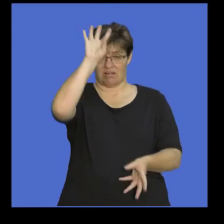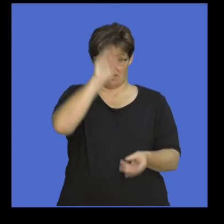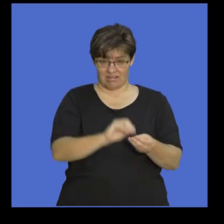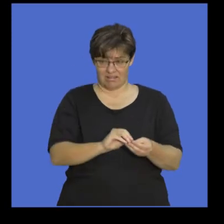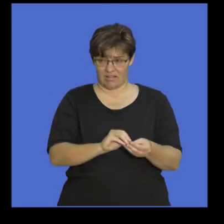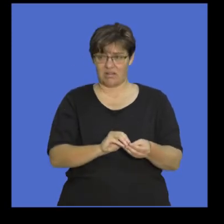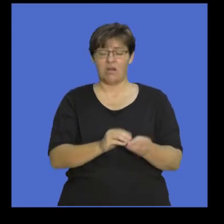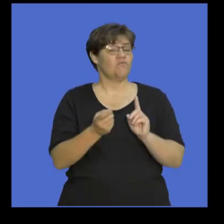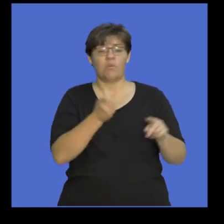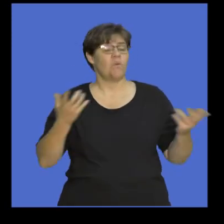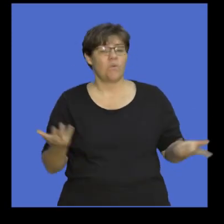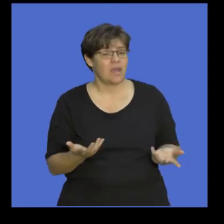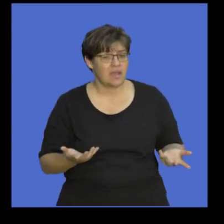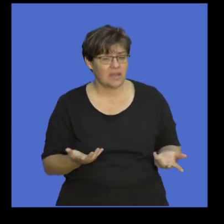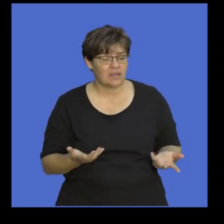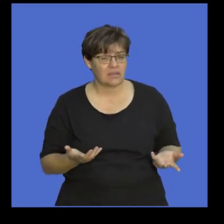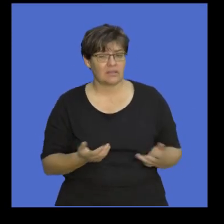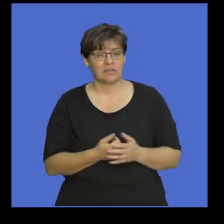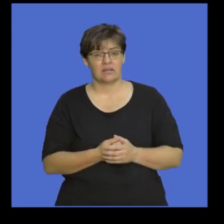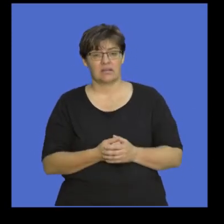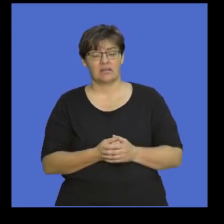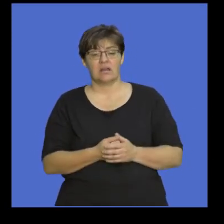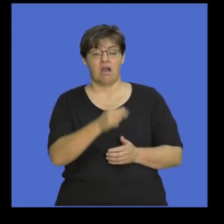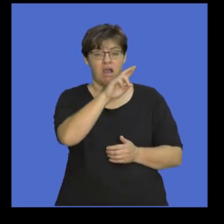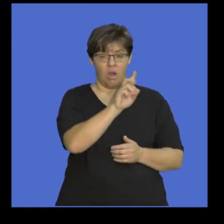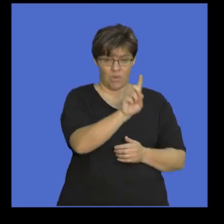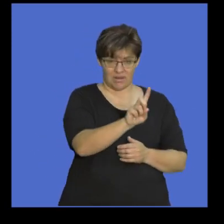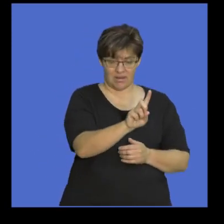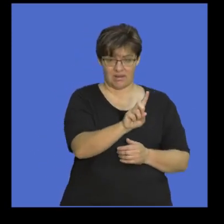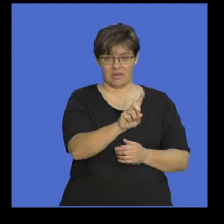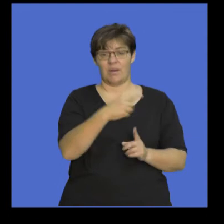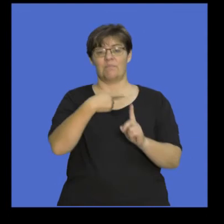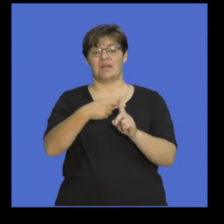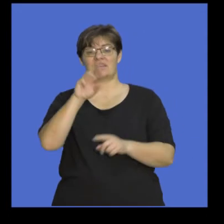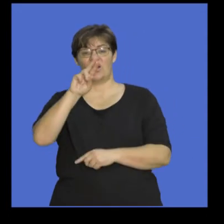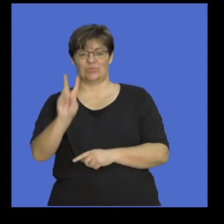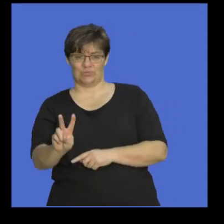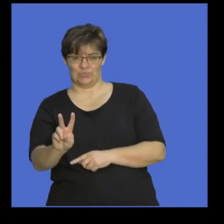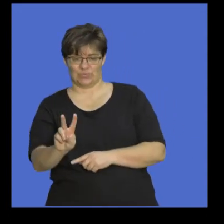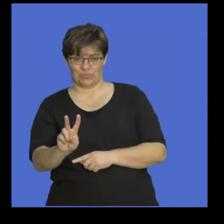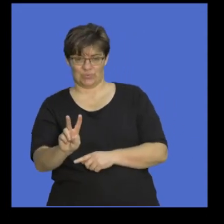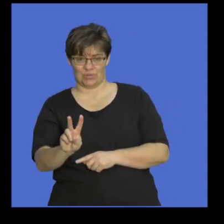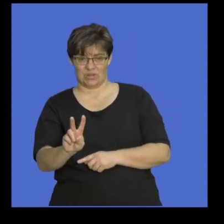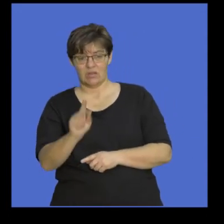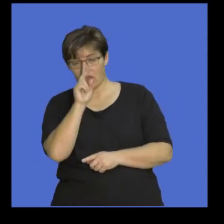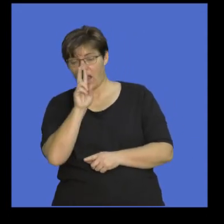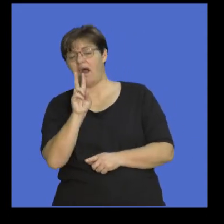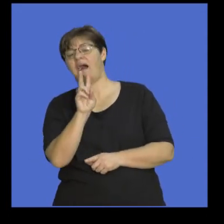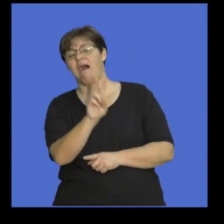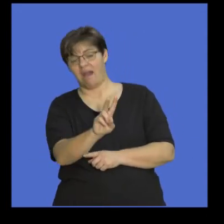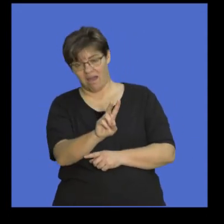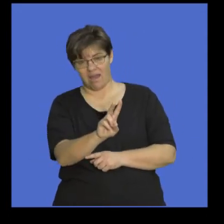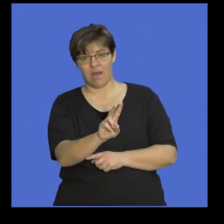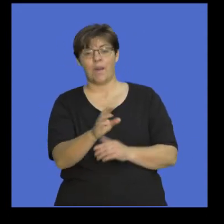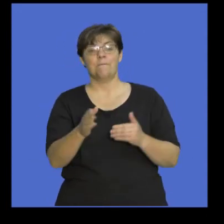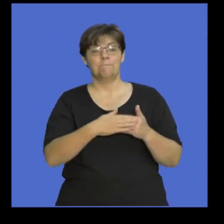15, which is the R total, actually comes from the sum of R1 and R2. So we